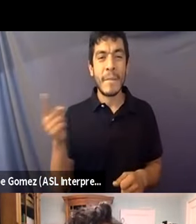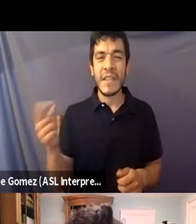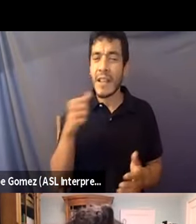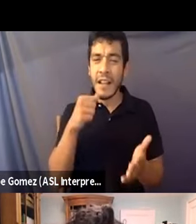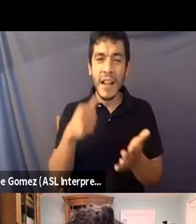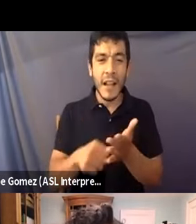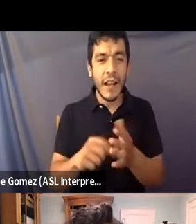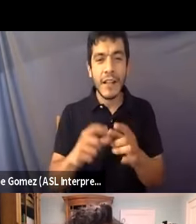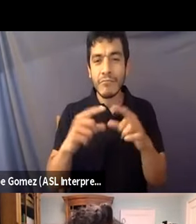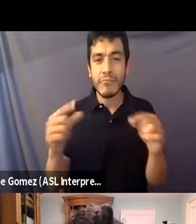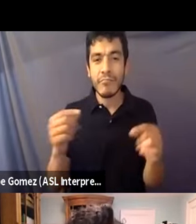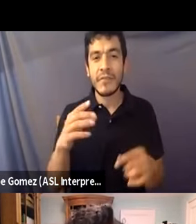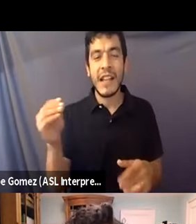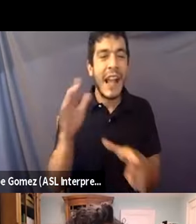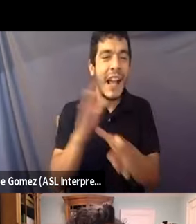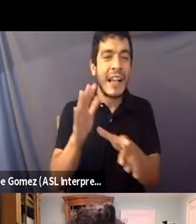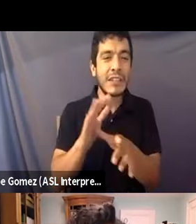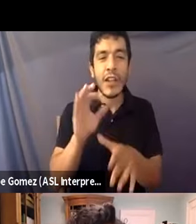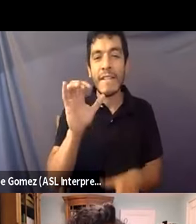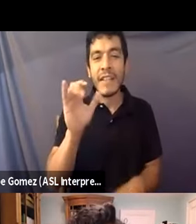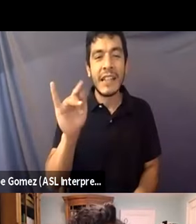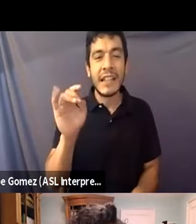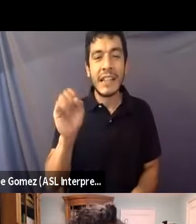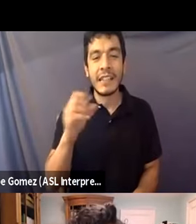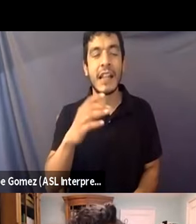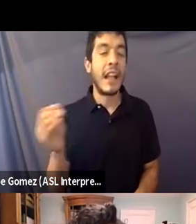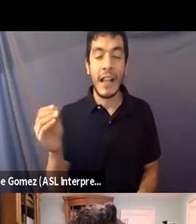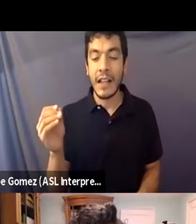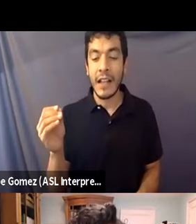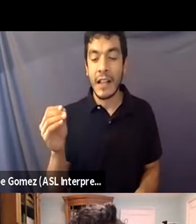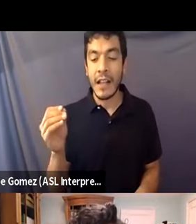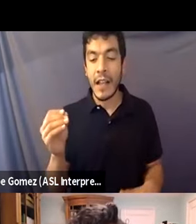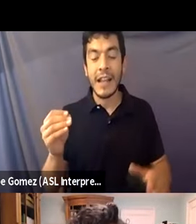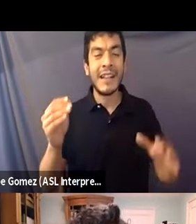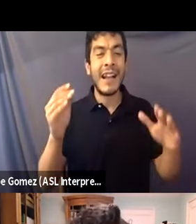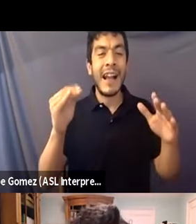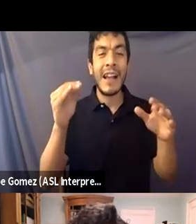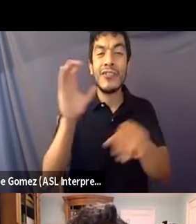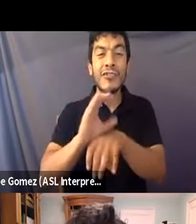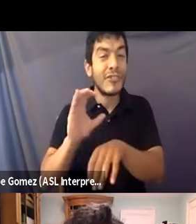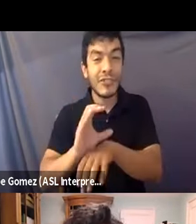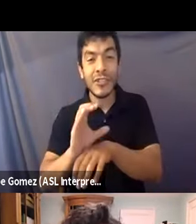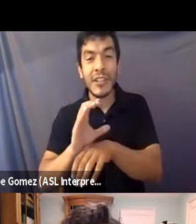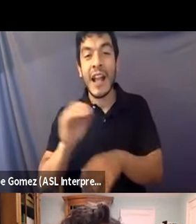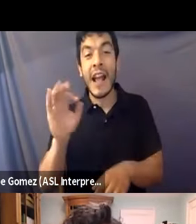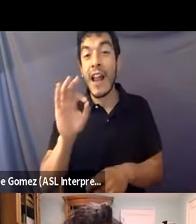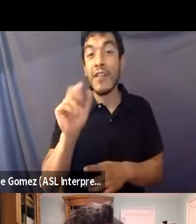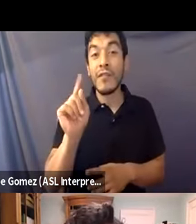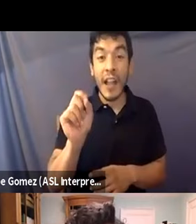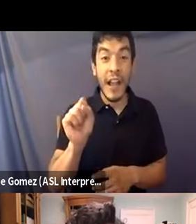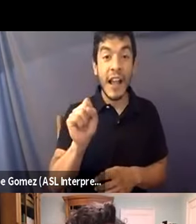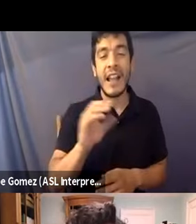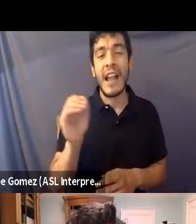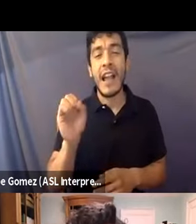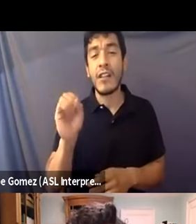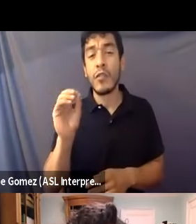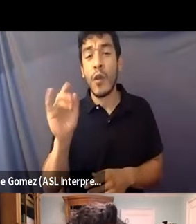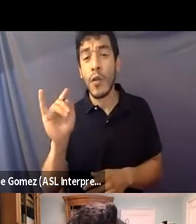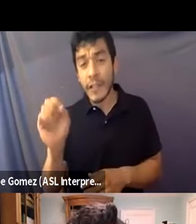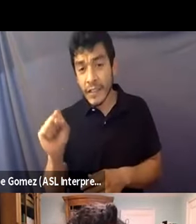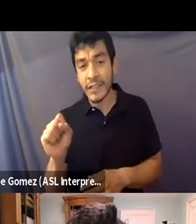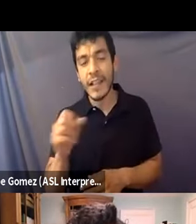senior facilities and, and temples and, and fraternities and sororities. Like it just